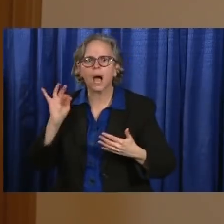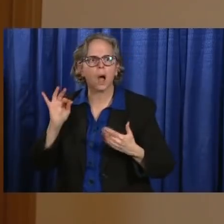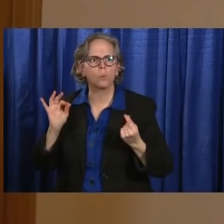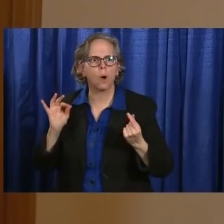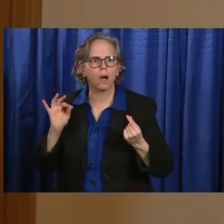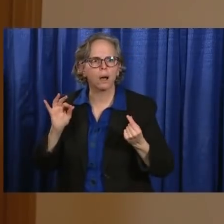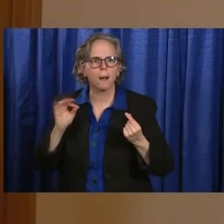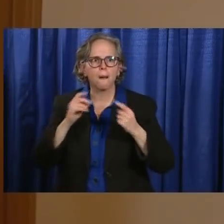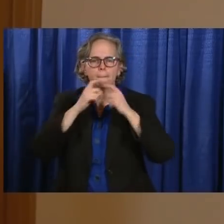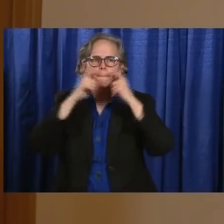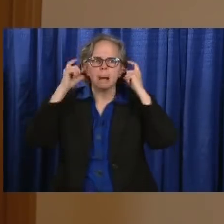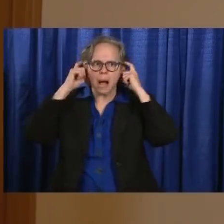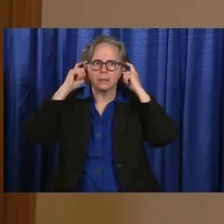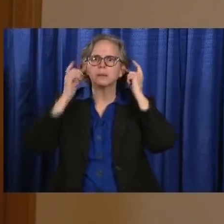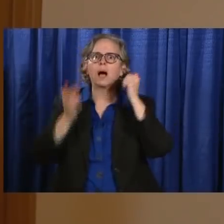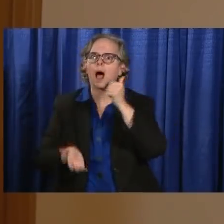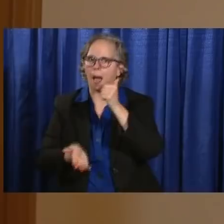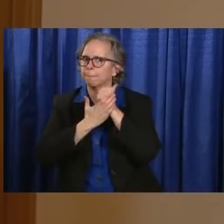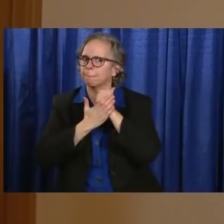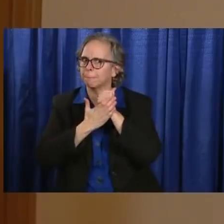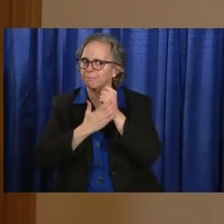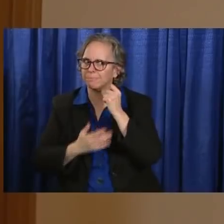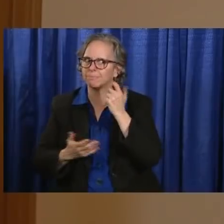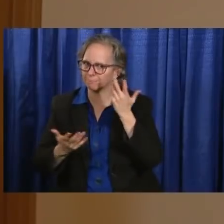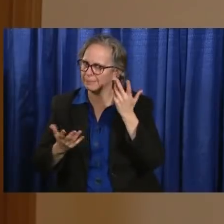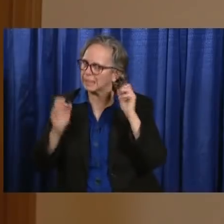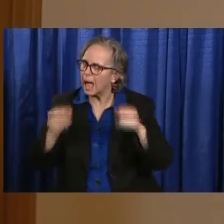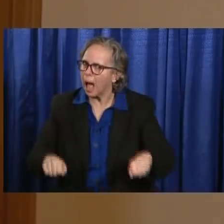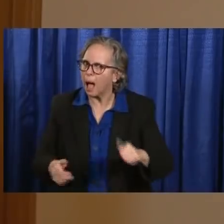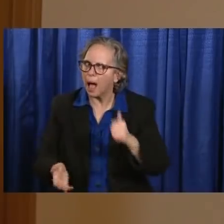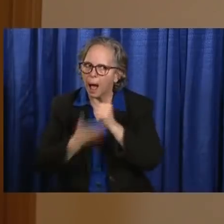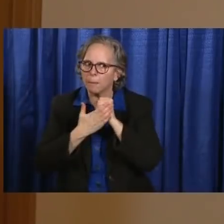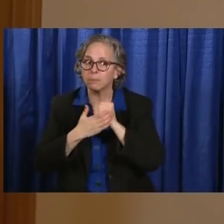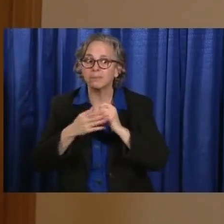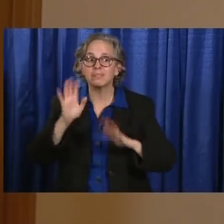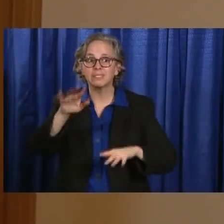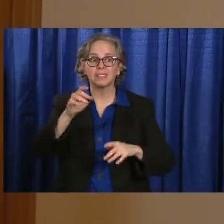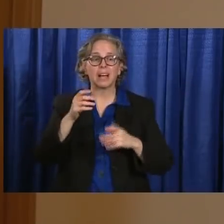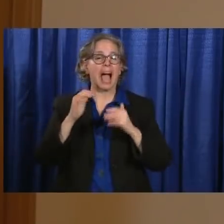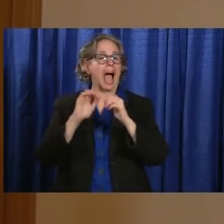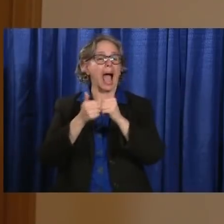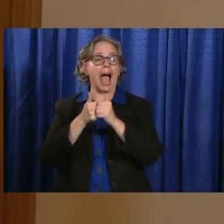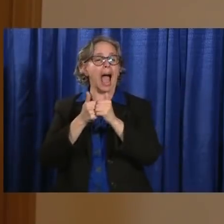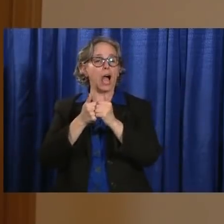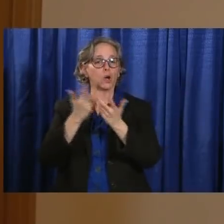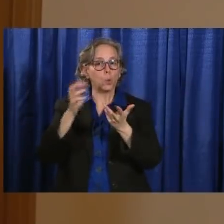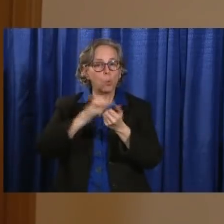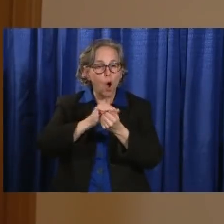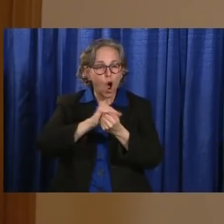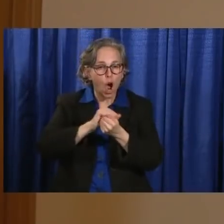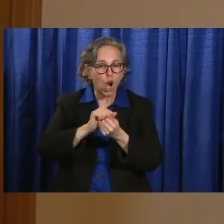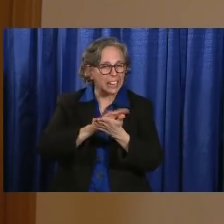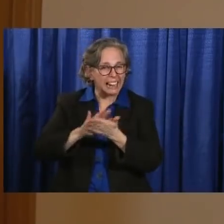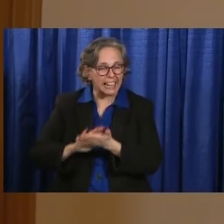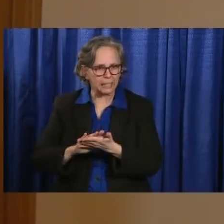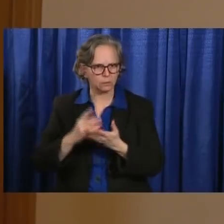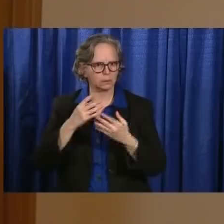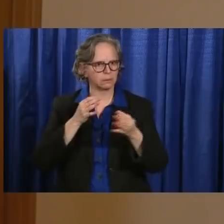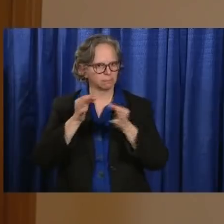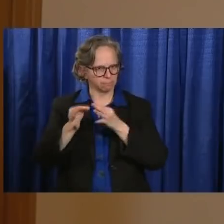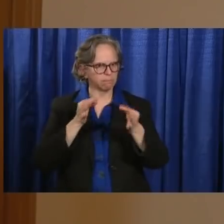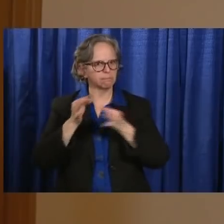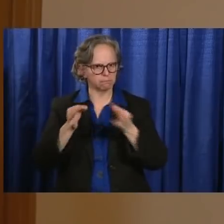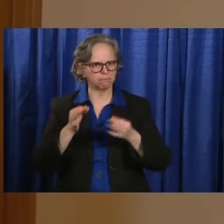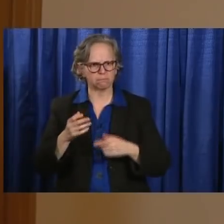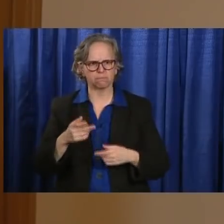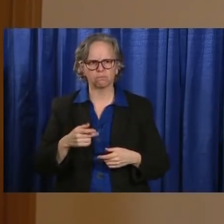hands before you use it, because you can actually contaminate your mask. So you want to read those instructions on